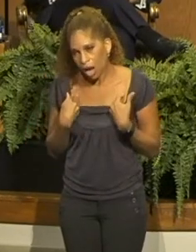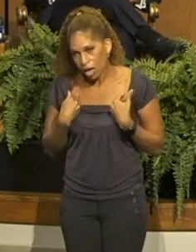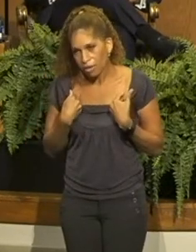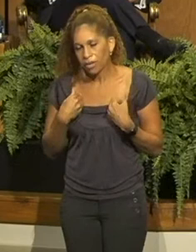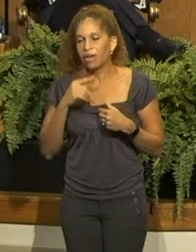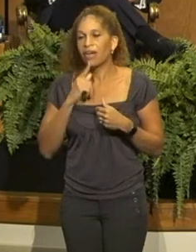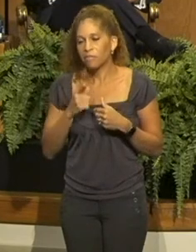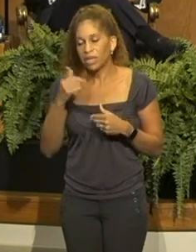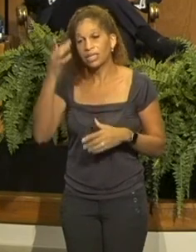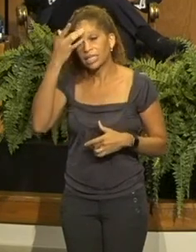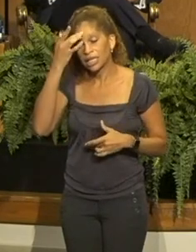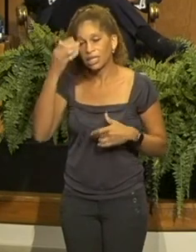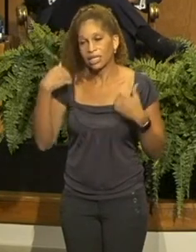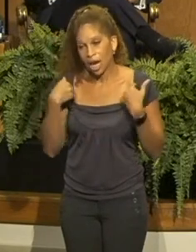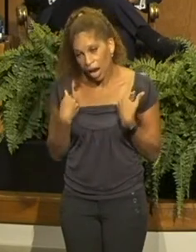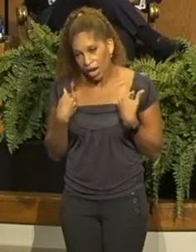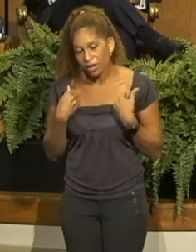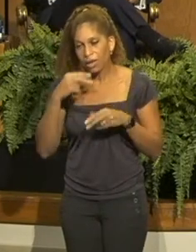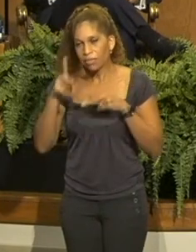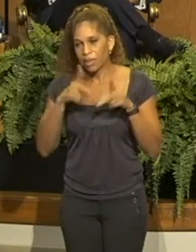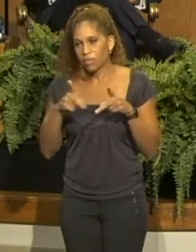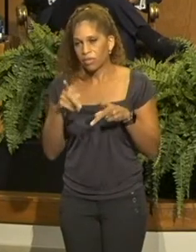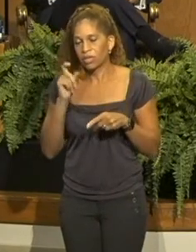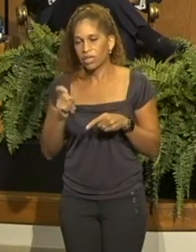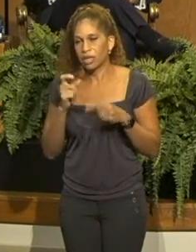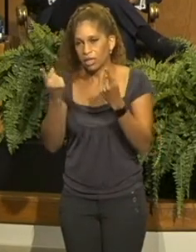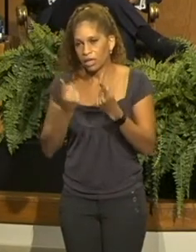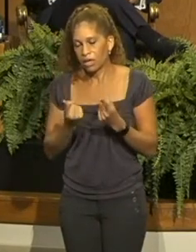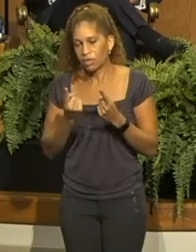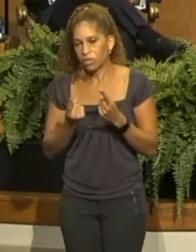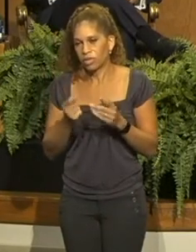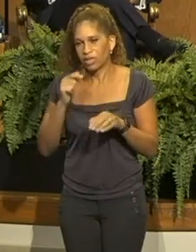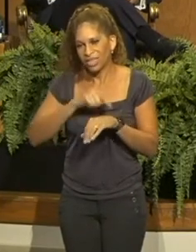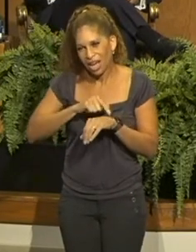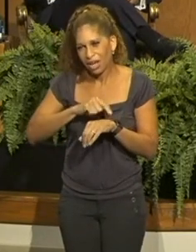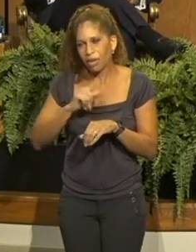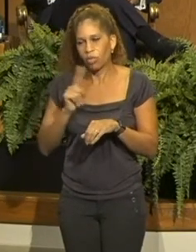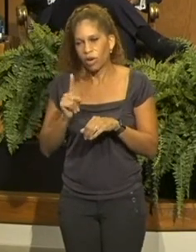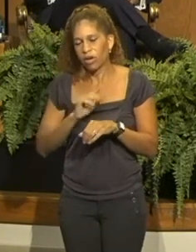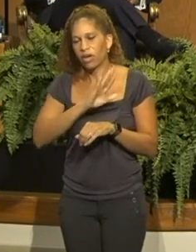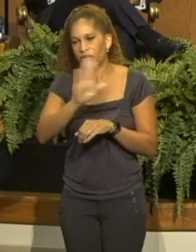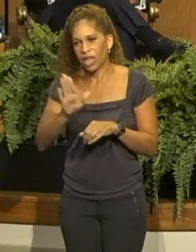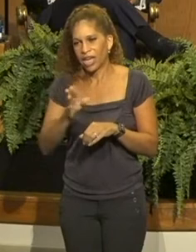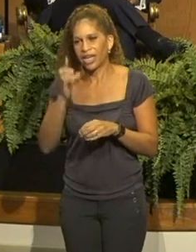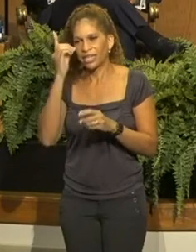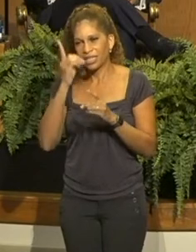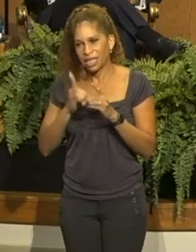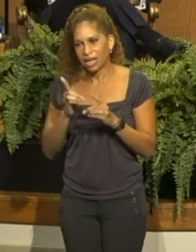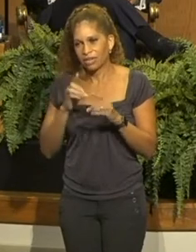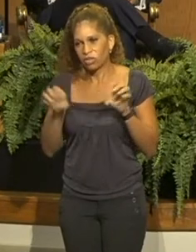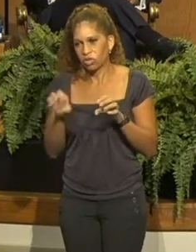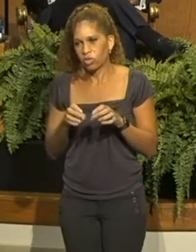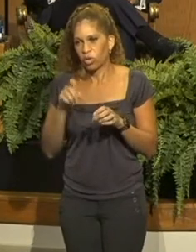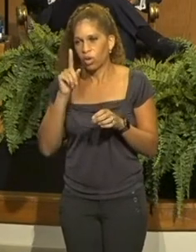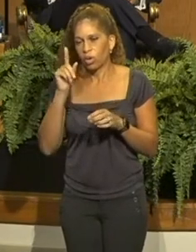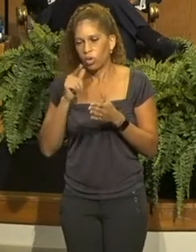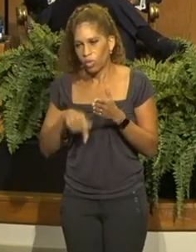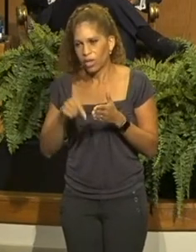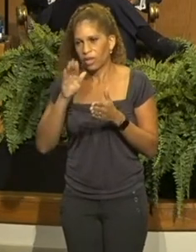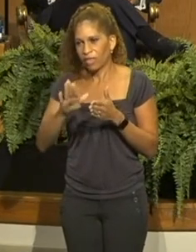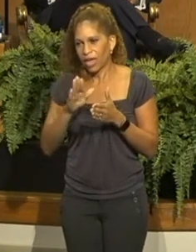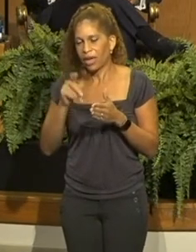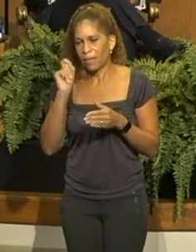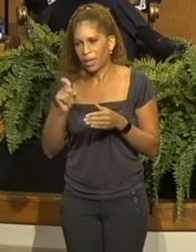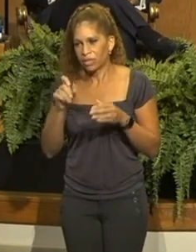tired. Yeah. Now, people have to come to a point where they decide to do what they must do with what